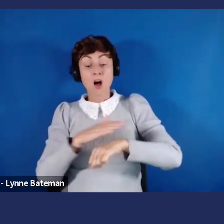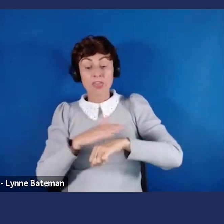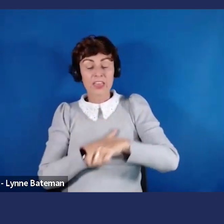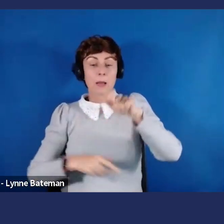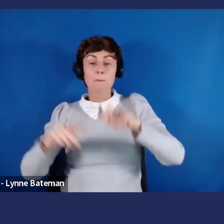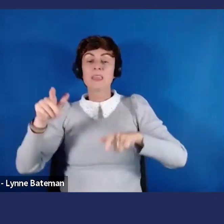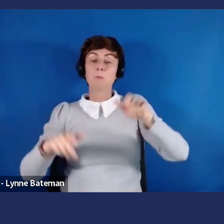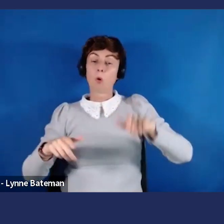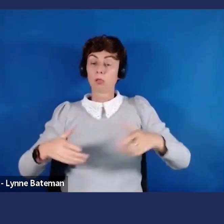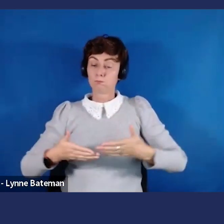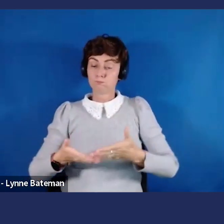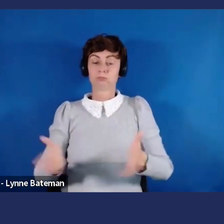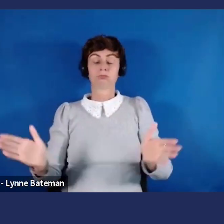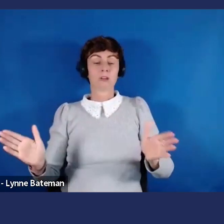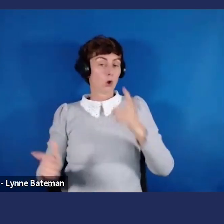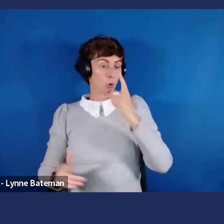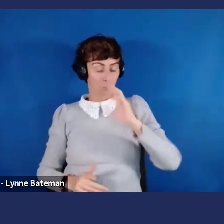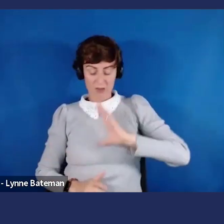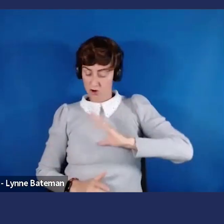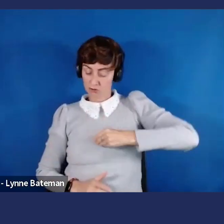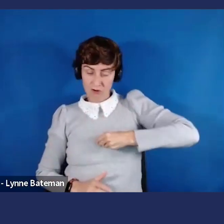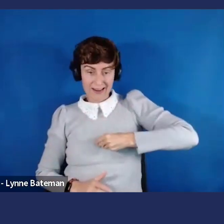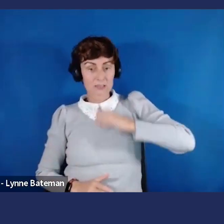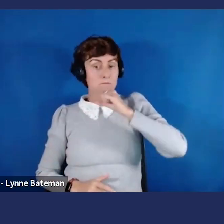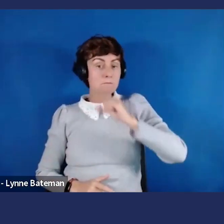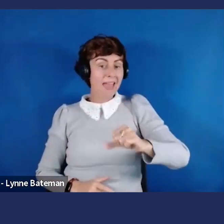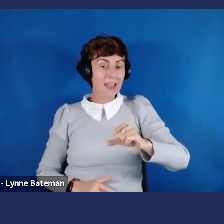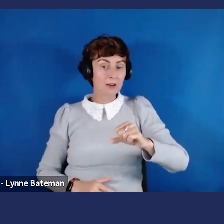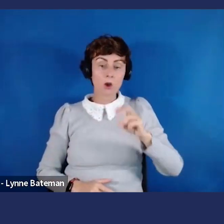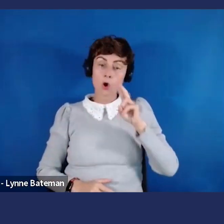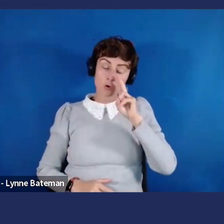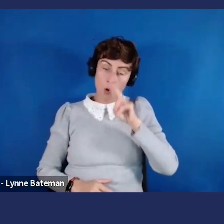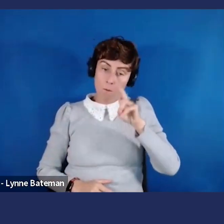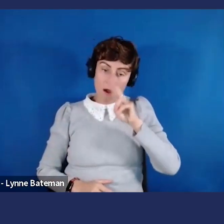in mind trans men and non-binary people as well.